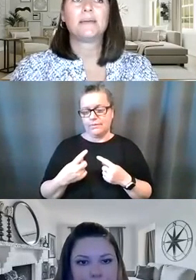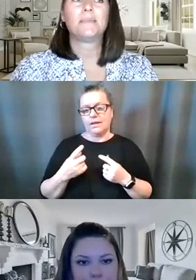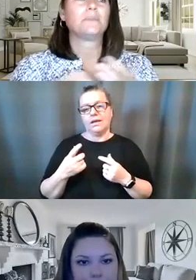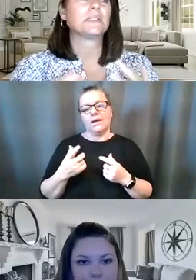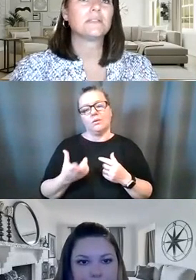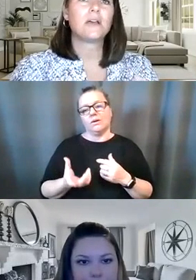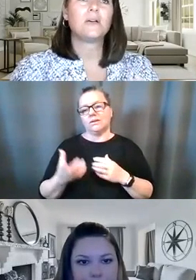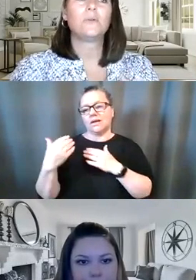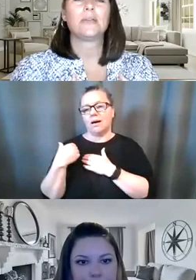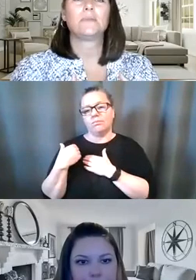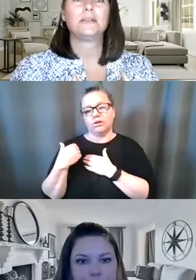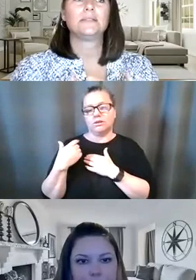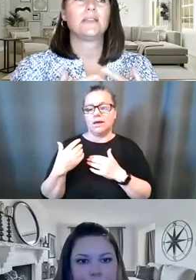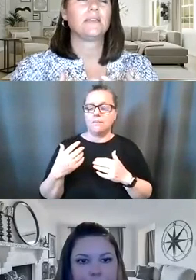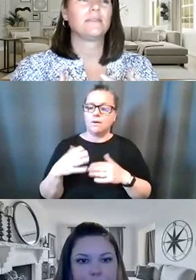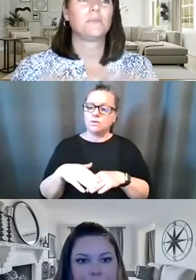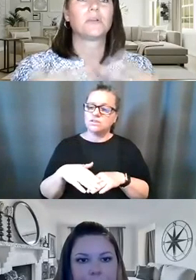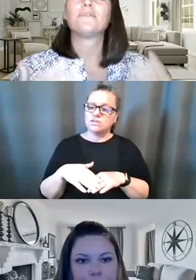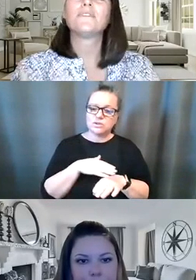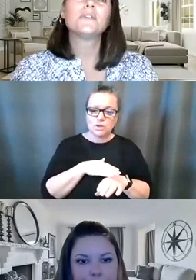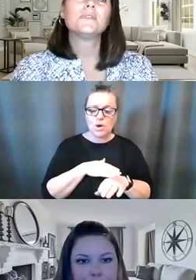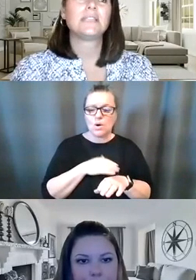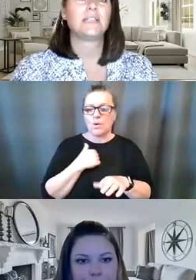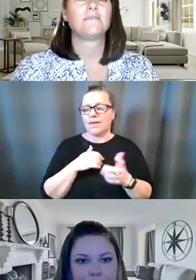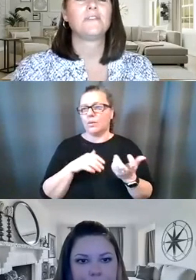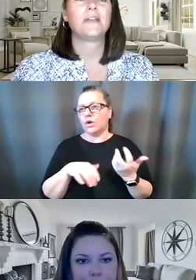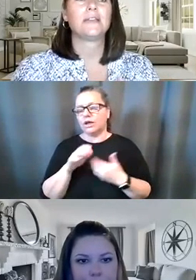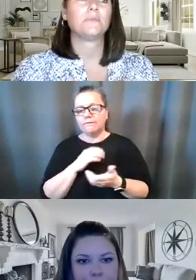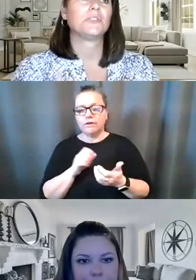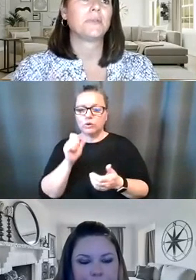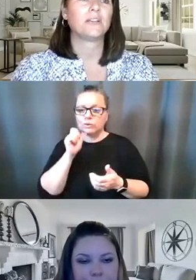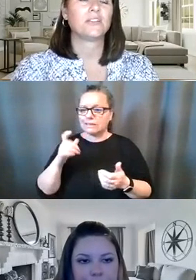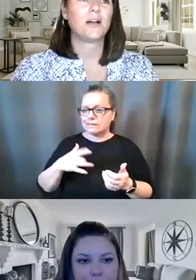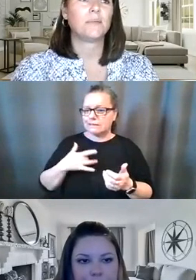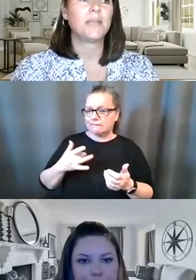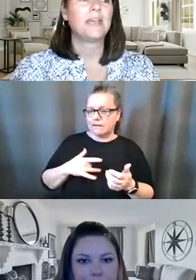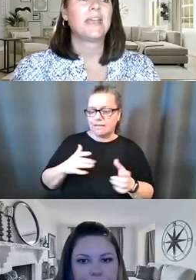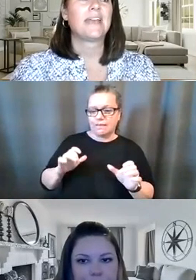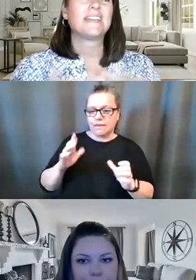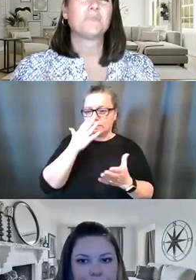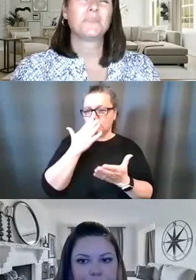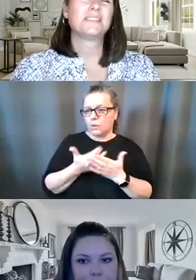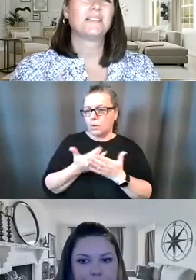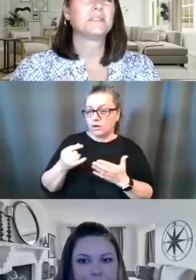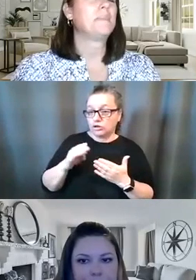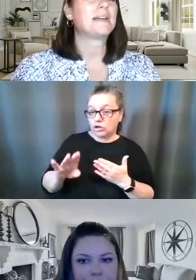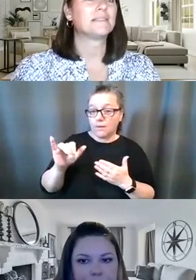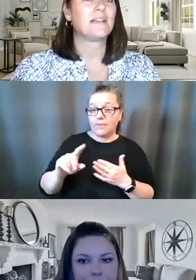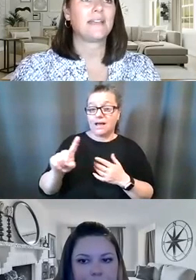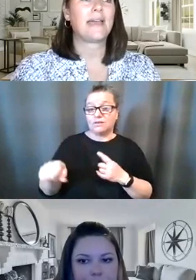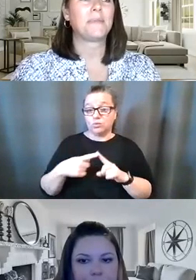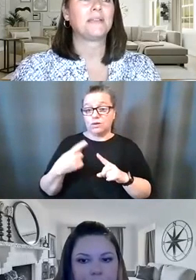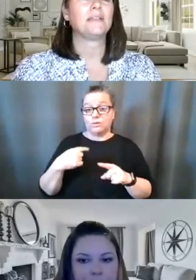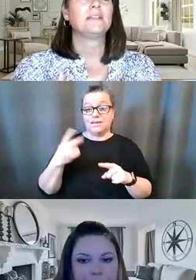to them. It was slow. It was, they were confused. They didn't feel like they were doing a good job. And that's when we saw some